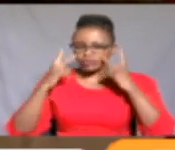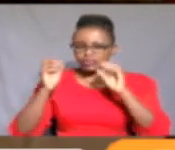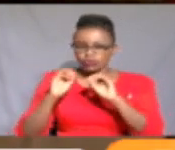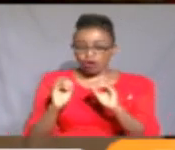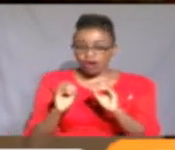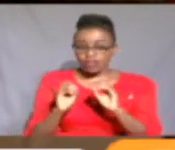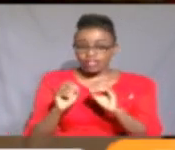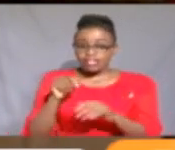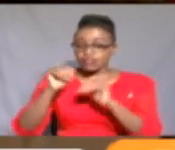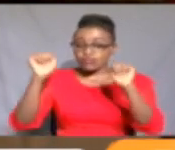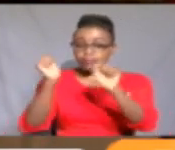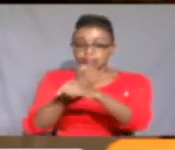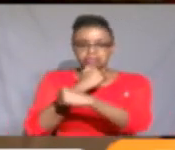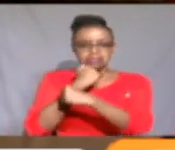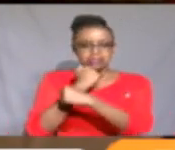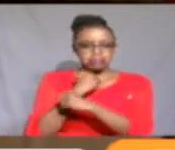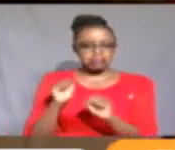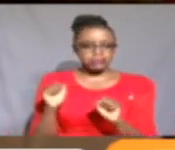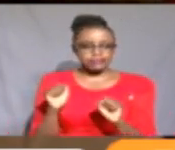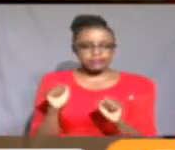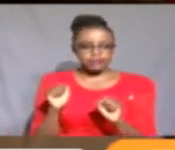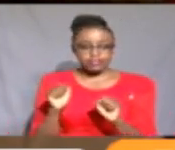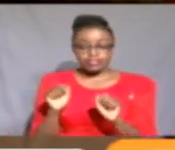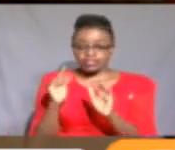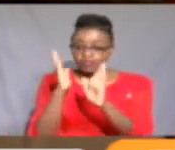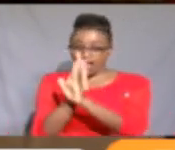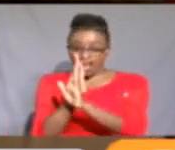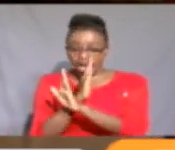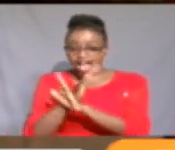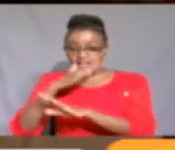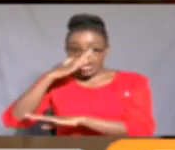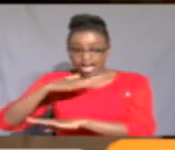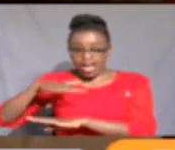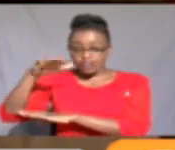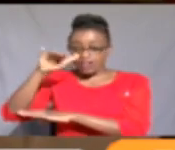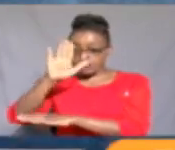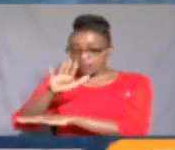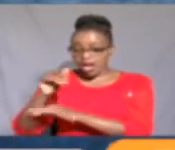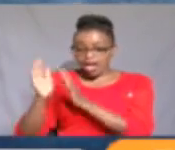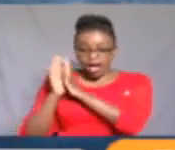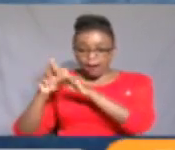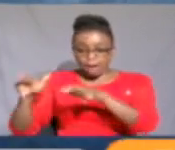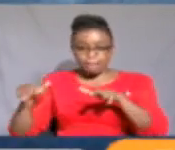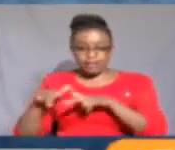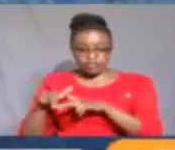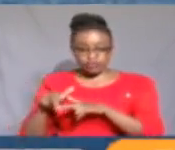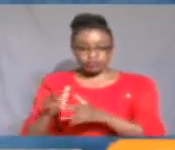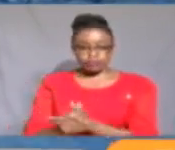It is not possible. It is like hiding an elephant in your bedroom.